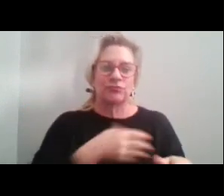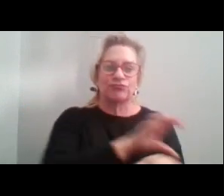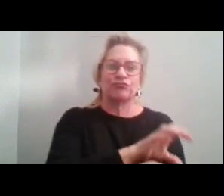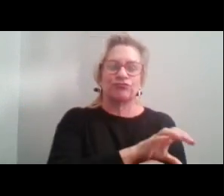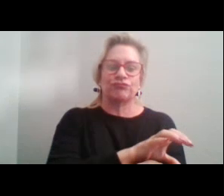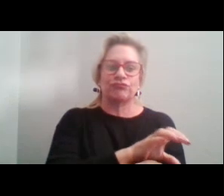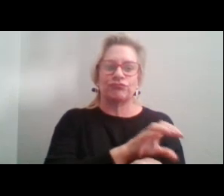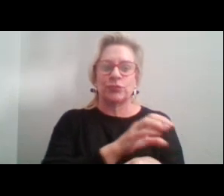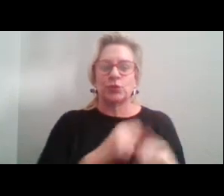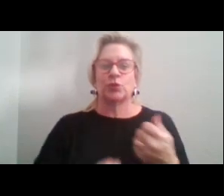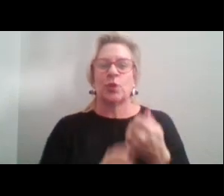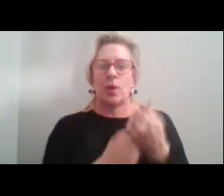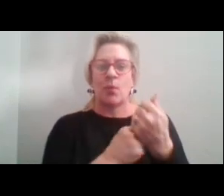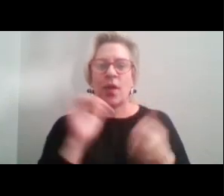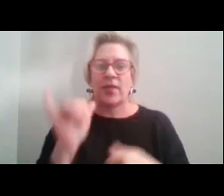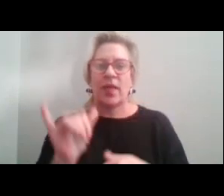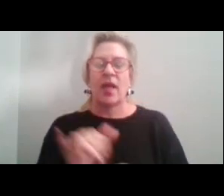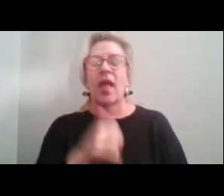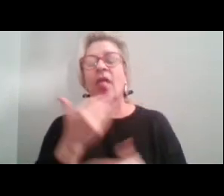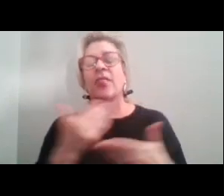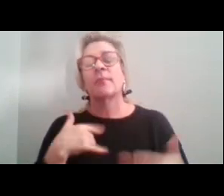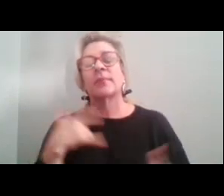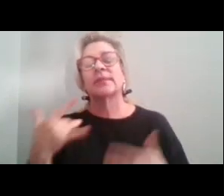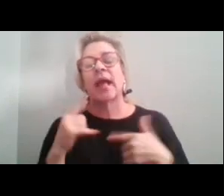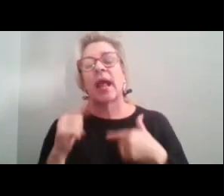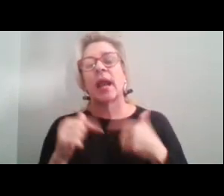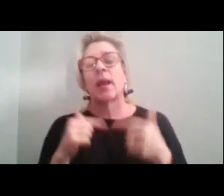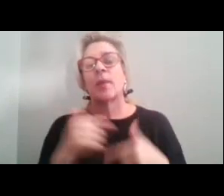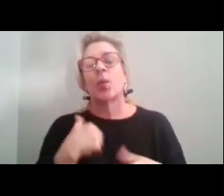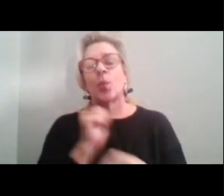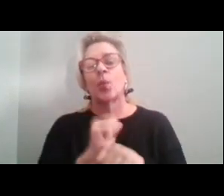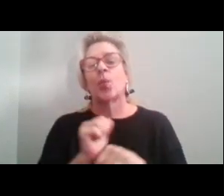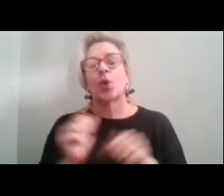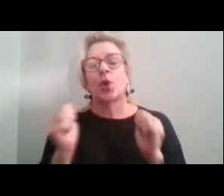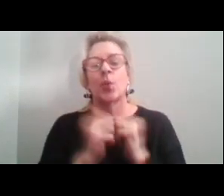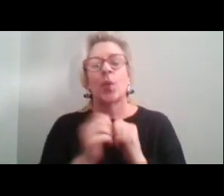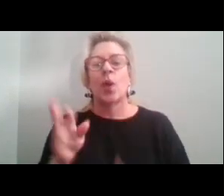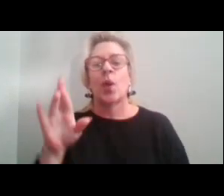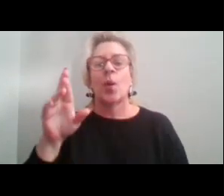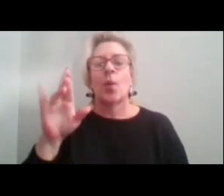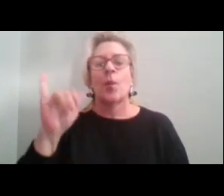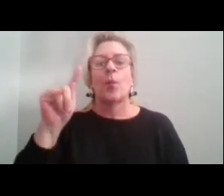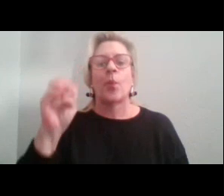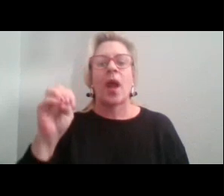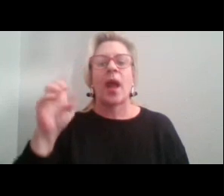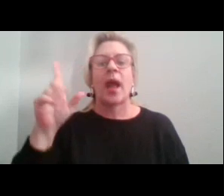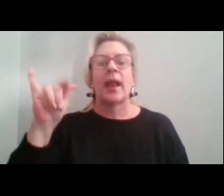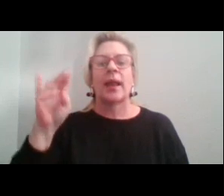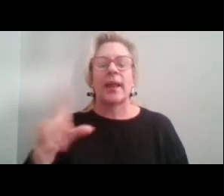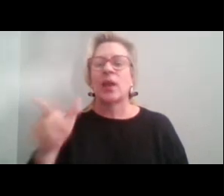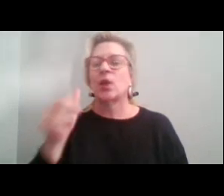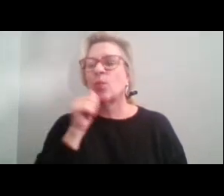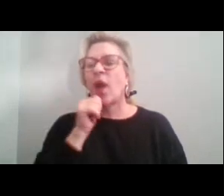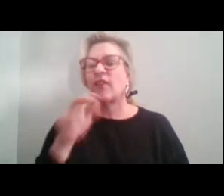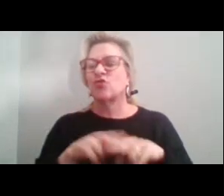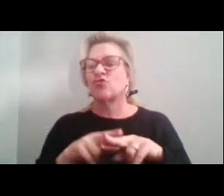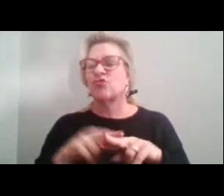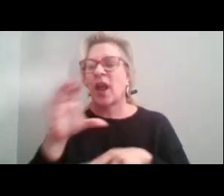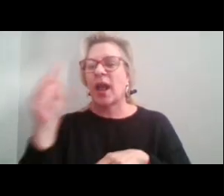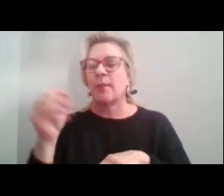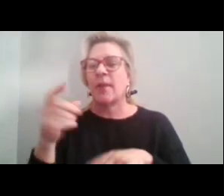energy. The other thing I'm excited about is we're working with Brightline, which is a private railroad company that comes out of